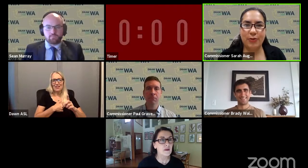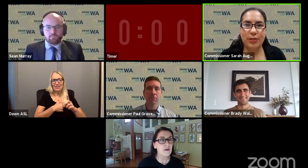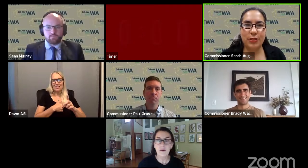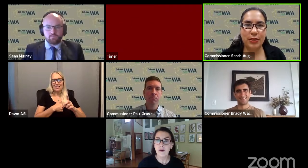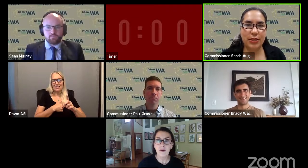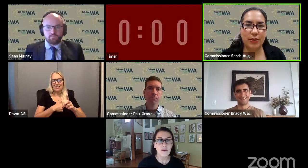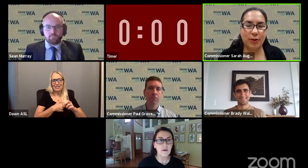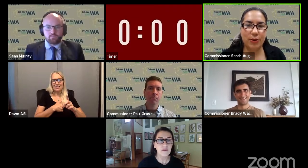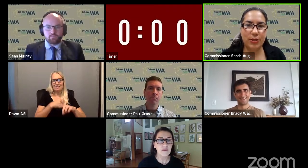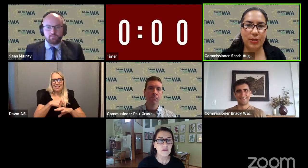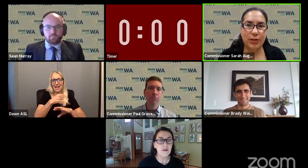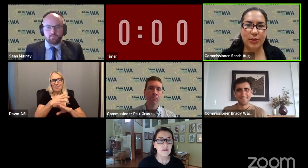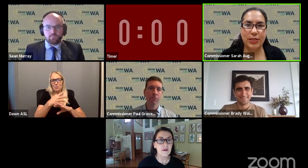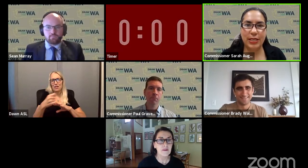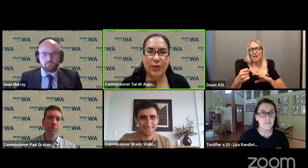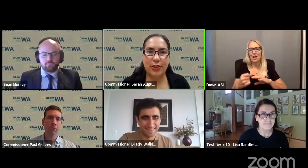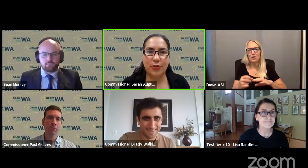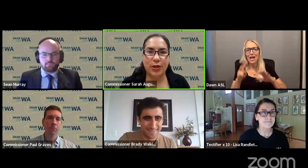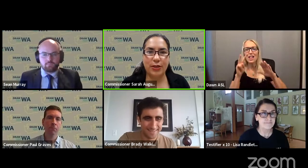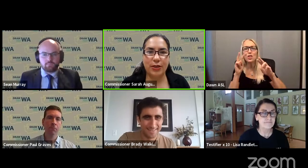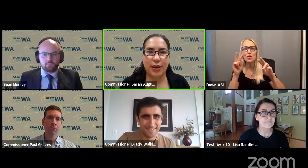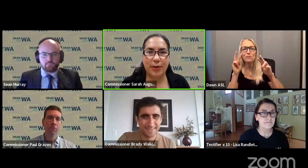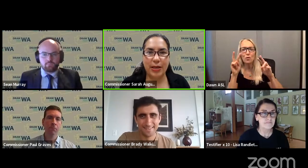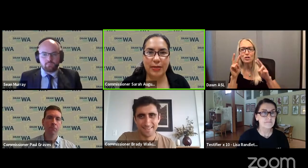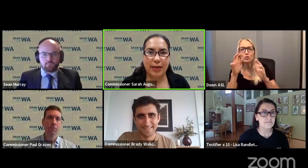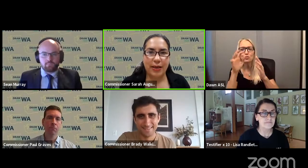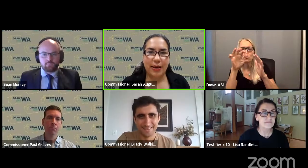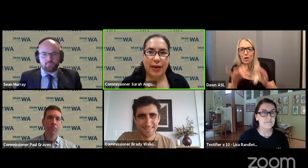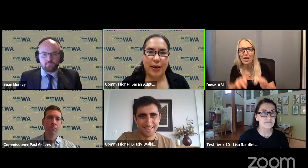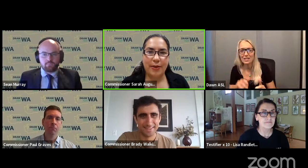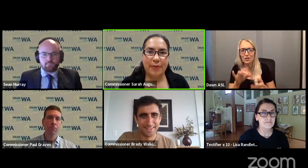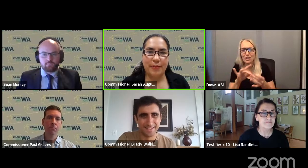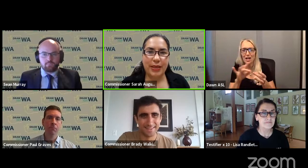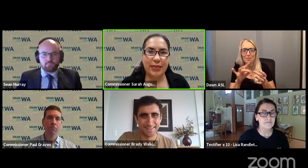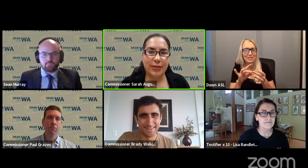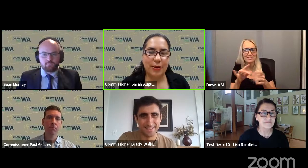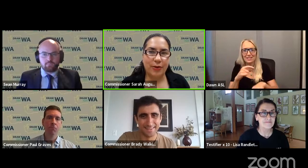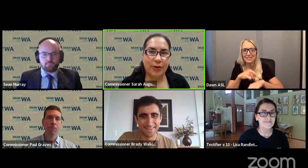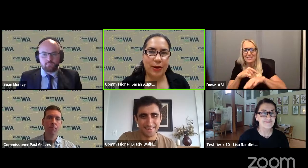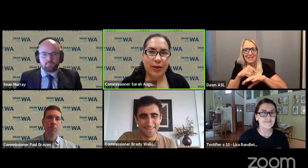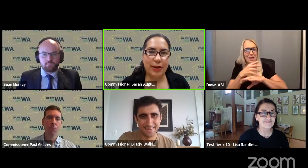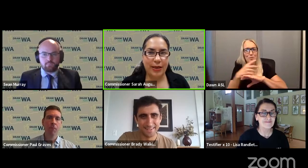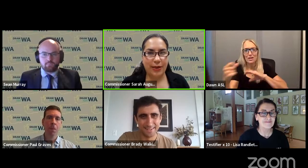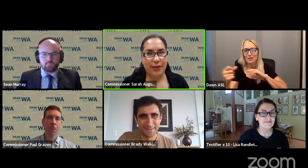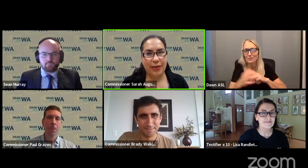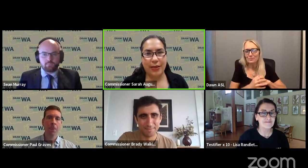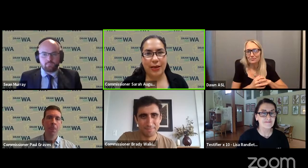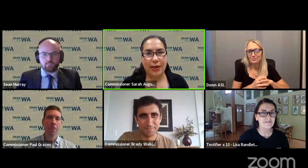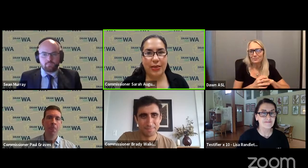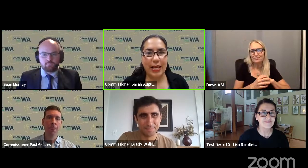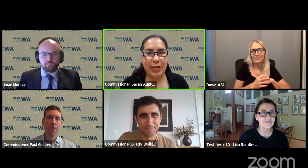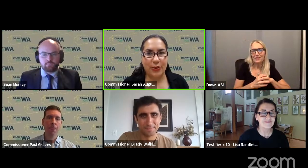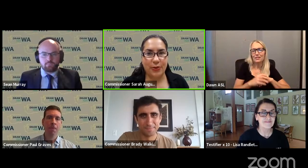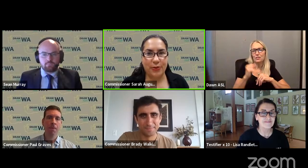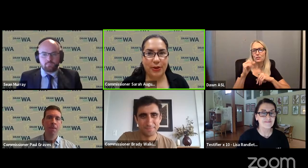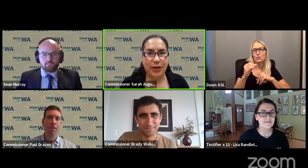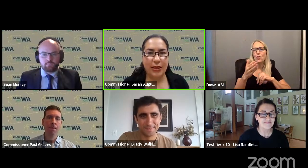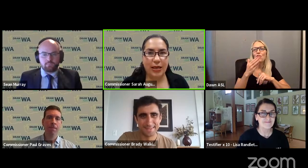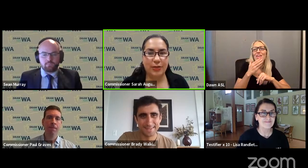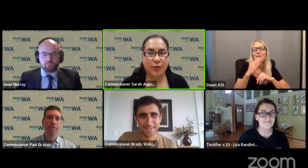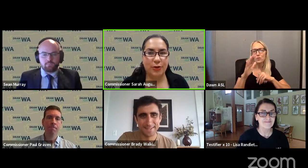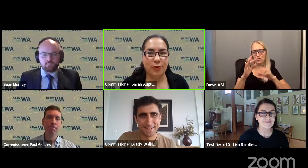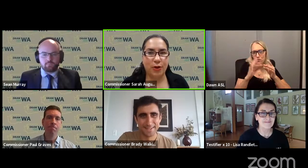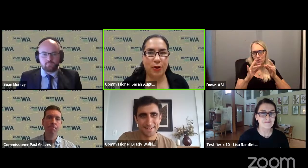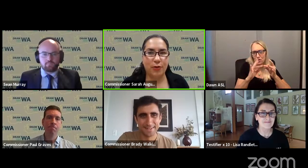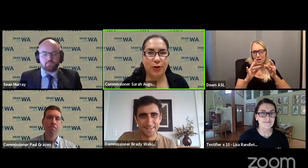and certainly look forward to seeing your written comment. And so, yeah, thank you.